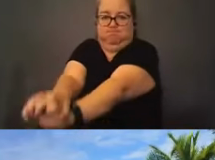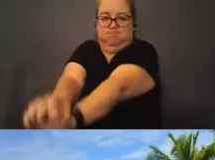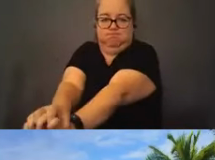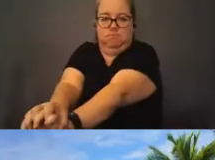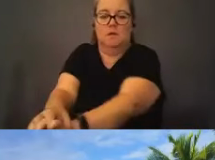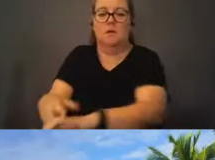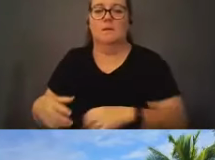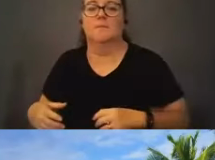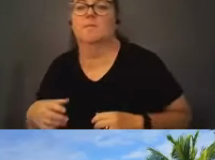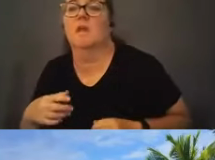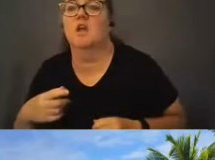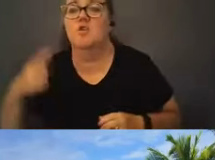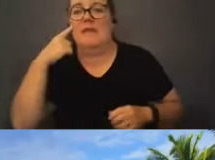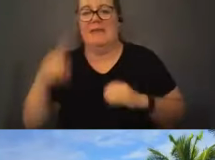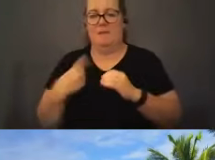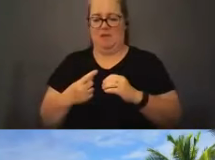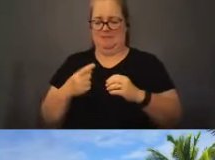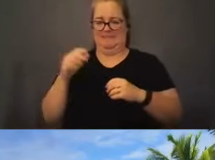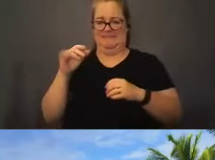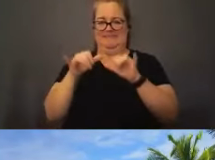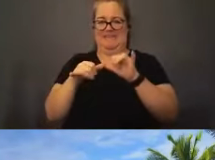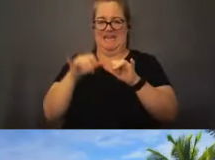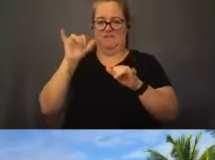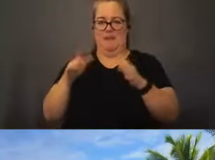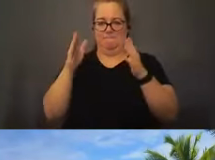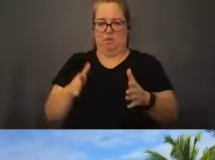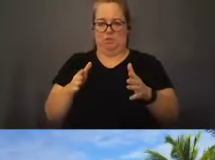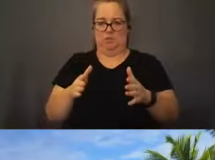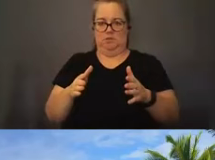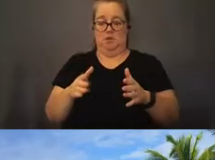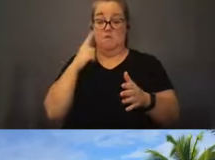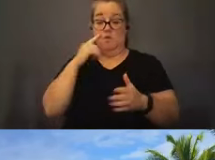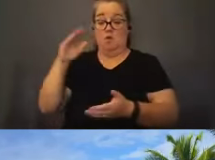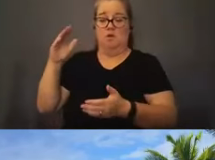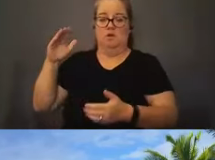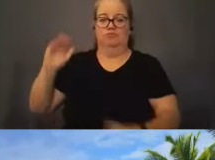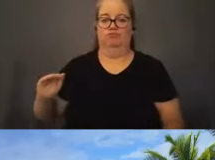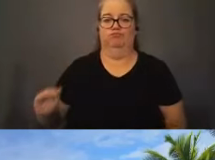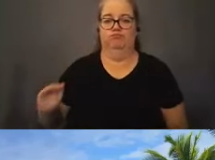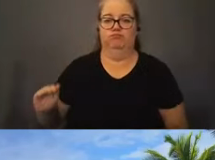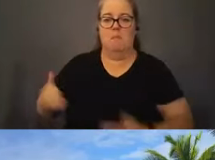big the person is, and you're pushing more and harder the bigger that they are.